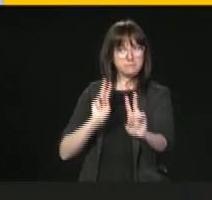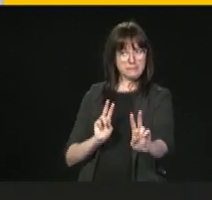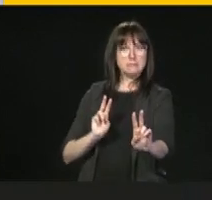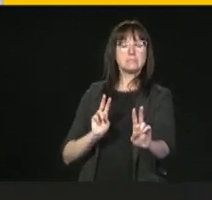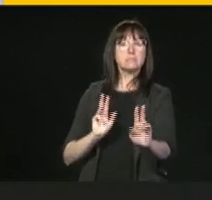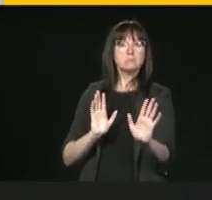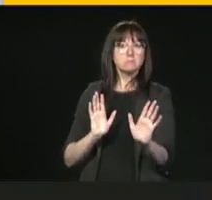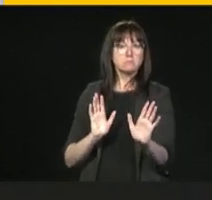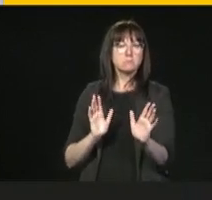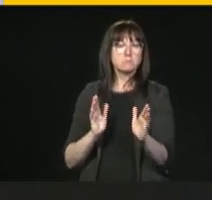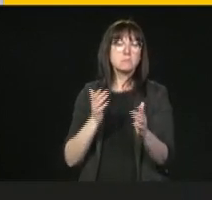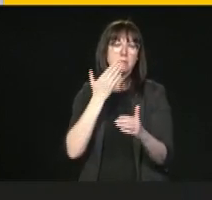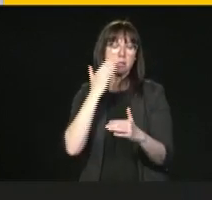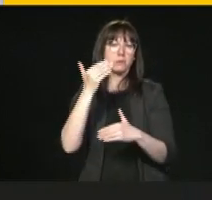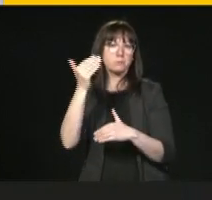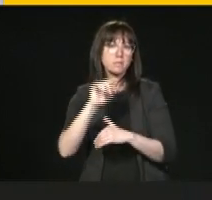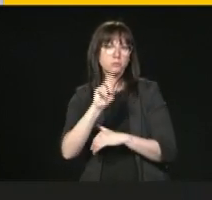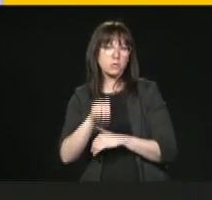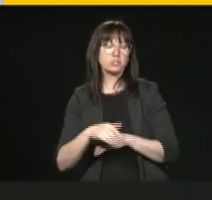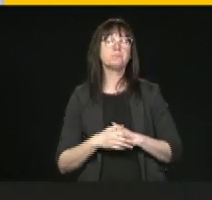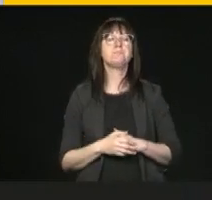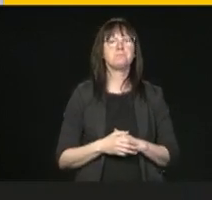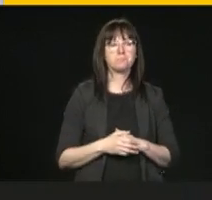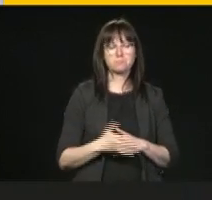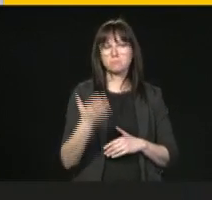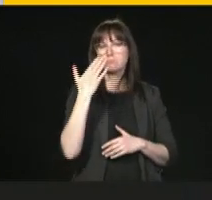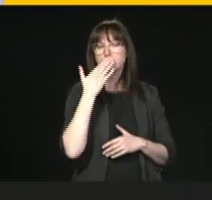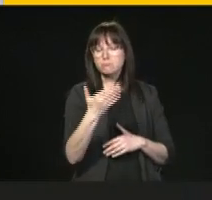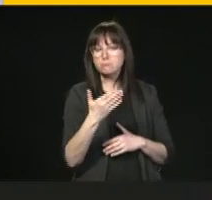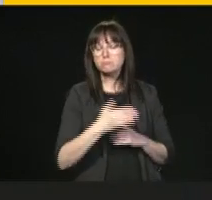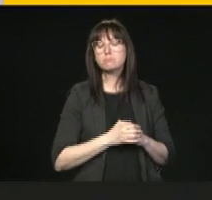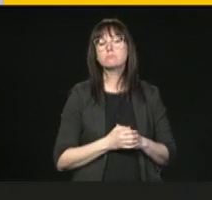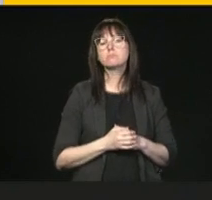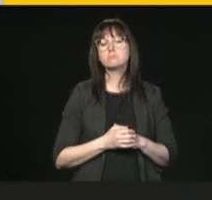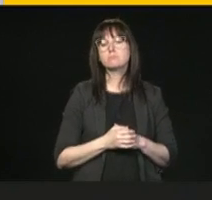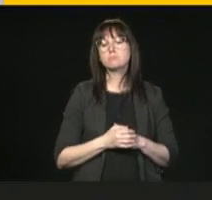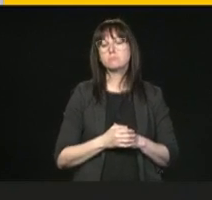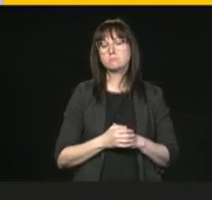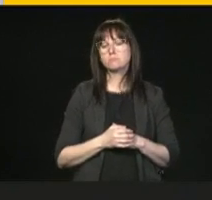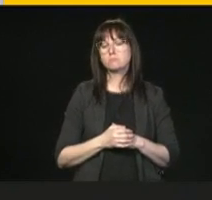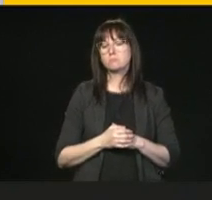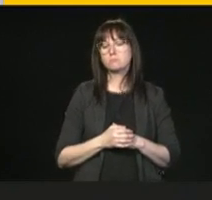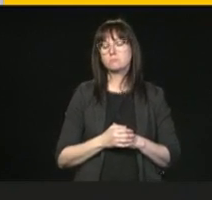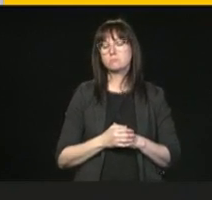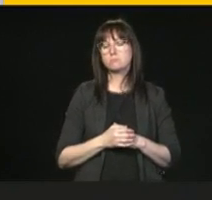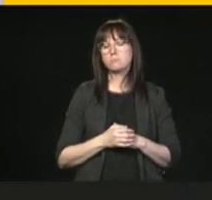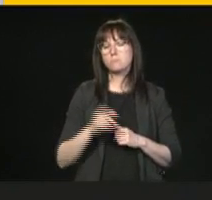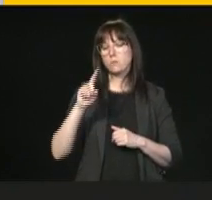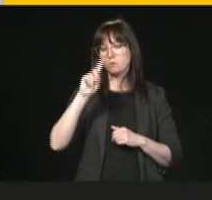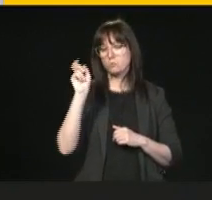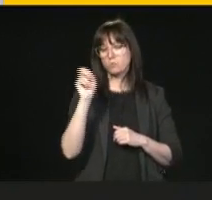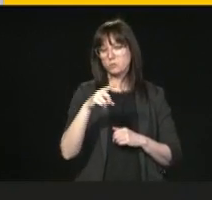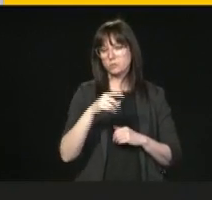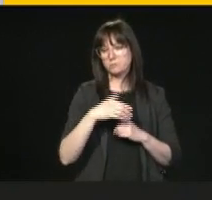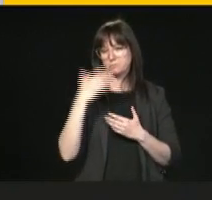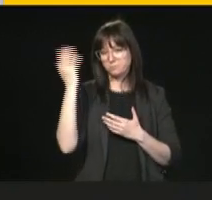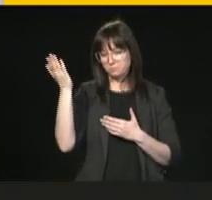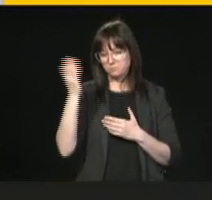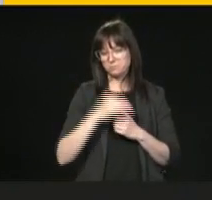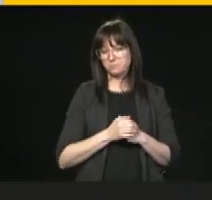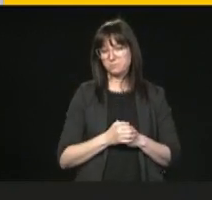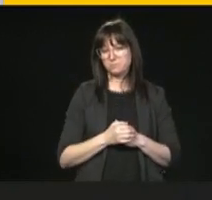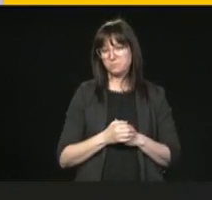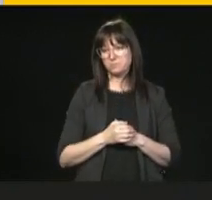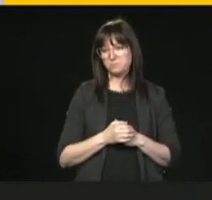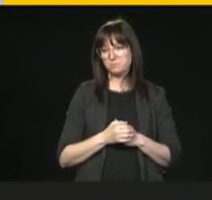work on. Thank you. Merci. La prochaine question, Émilie Bergeron, agence QMI. À vous la